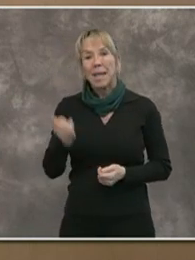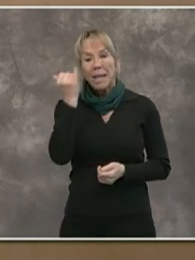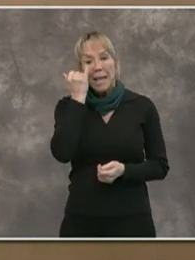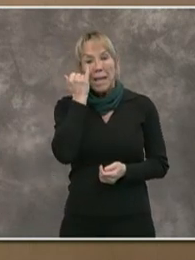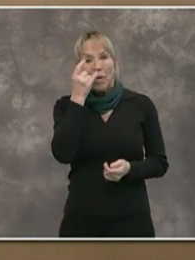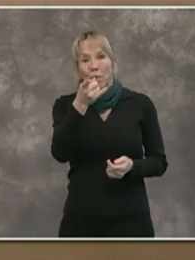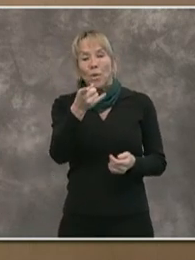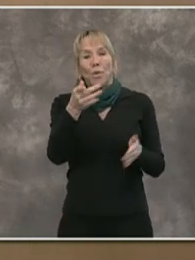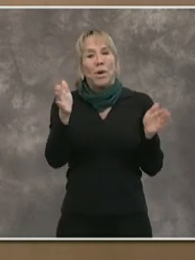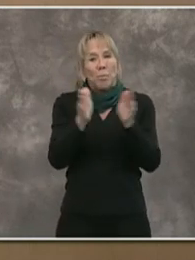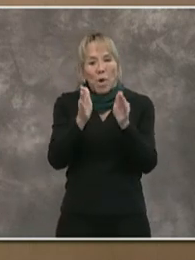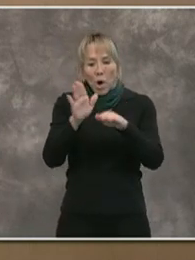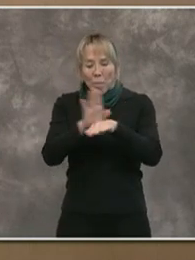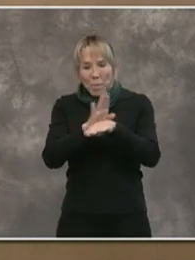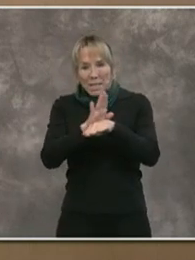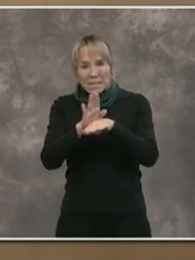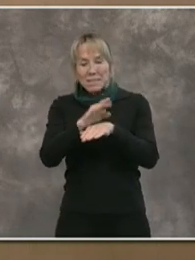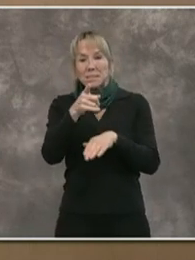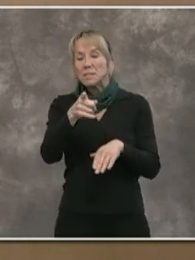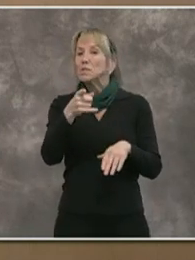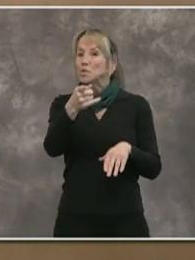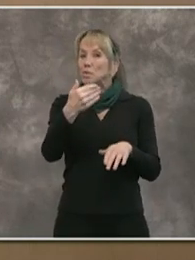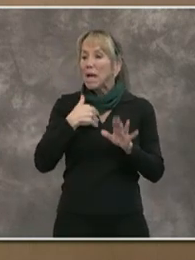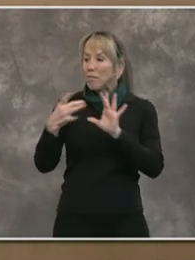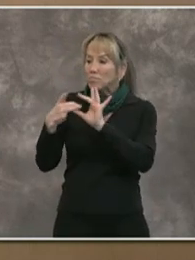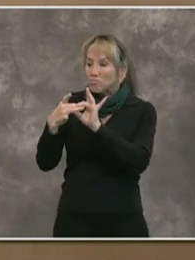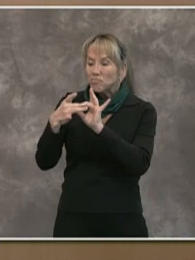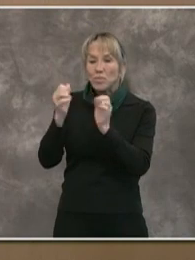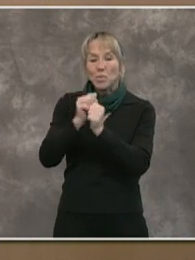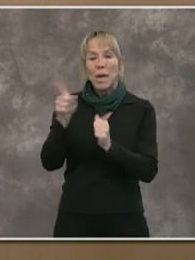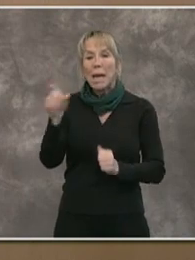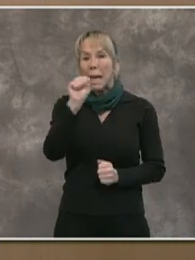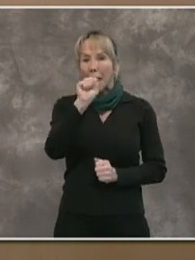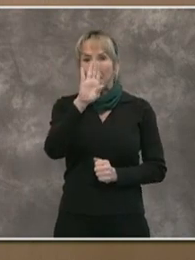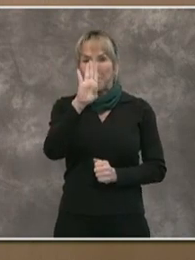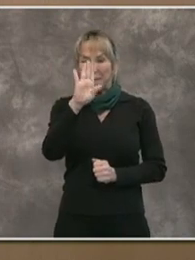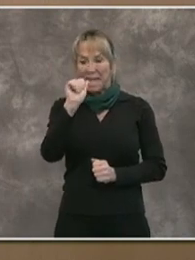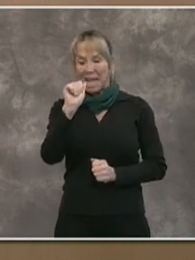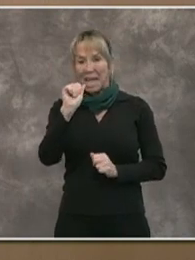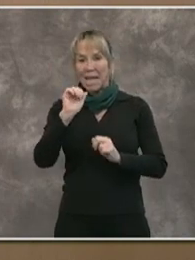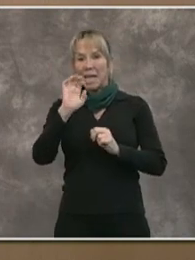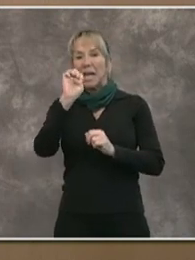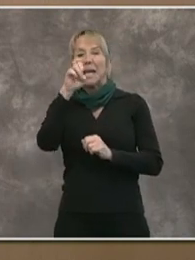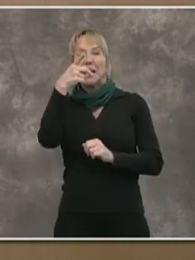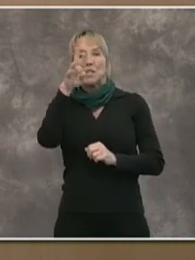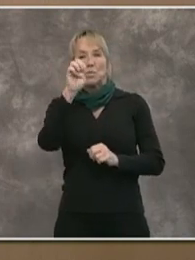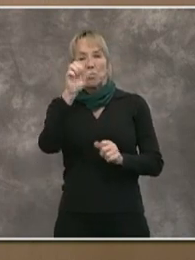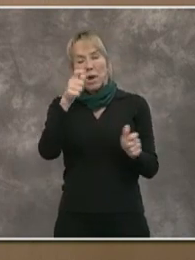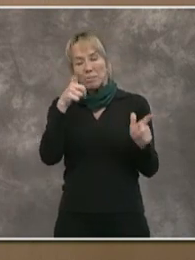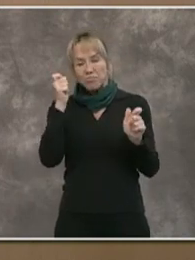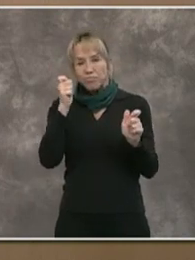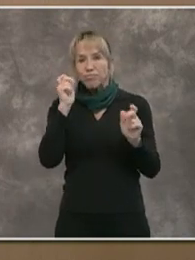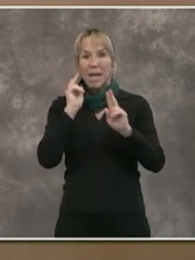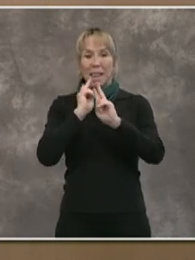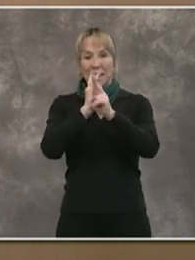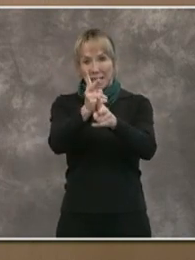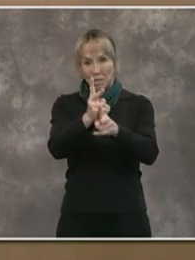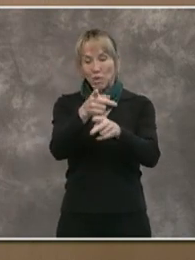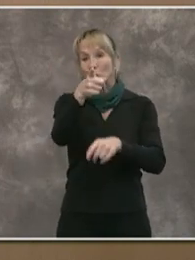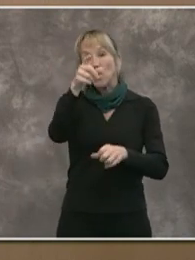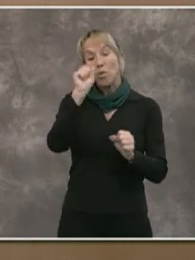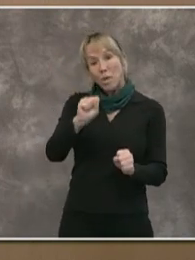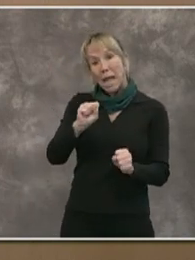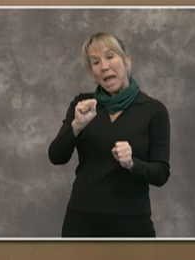small business owner and have a relationship with an SBA Express lender, you can apply to access up